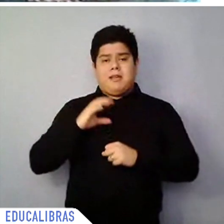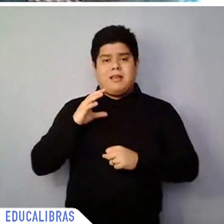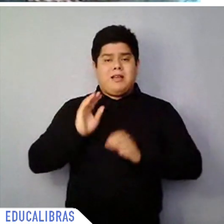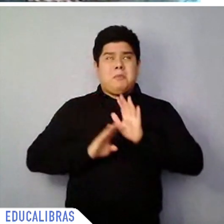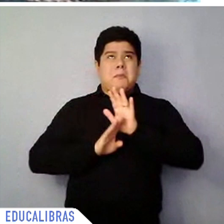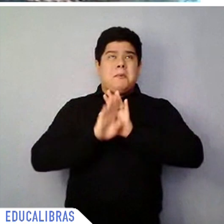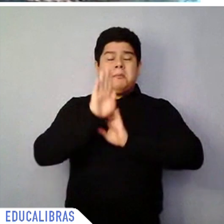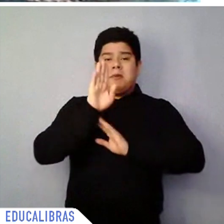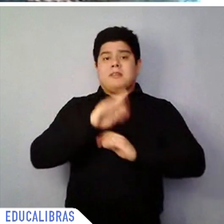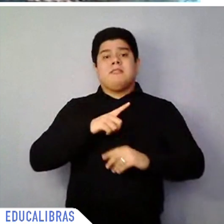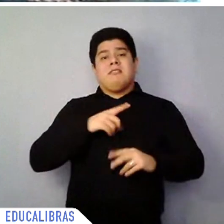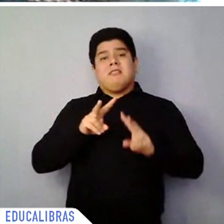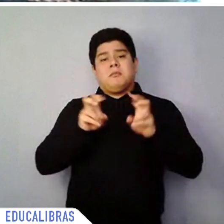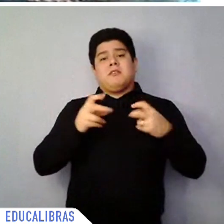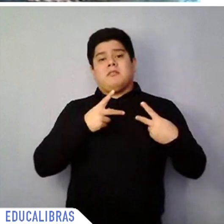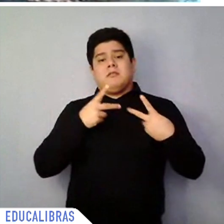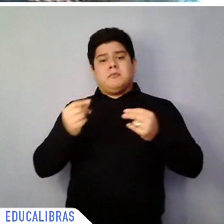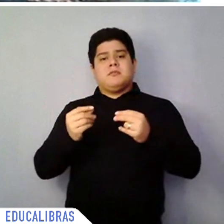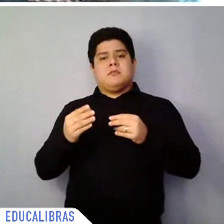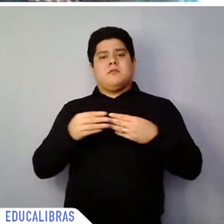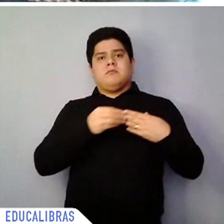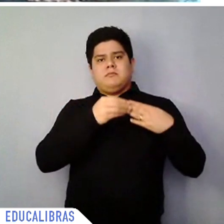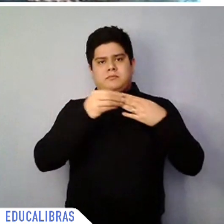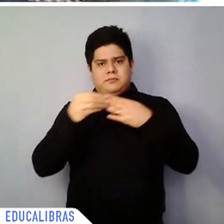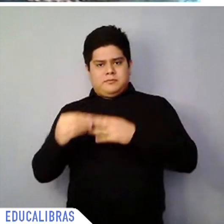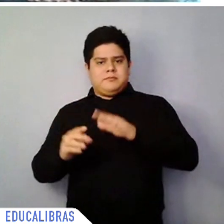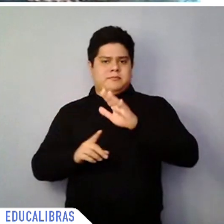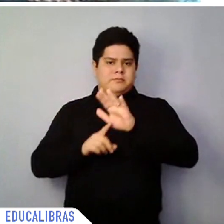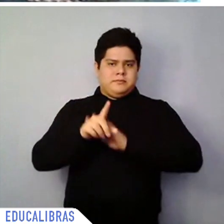The contamination is still really high. So there's this